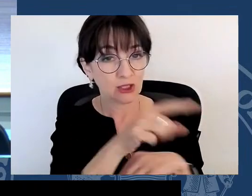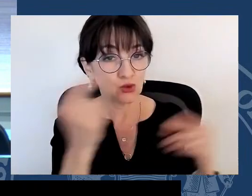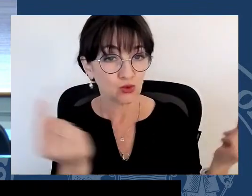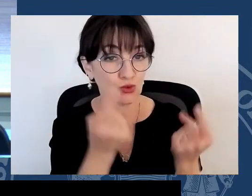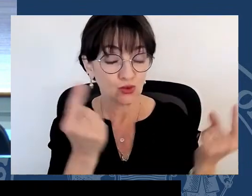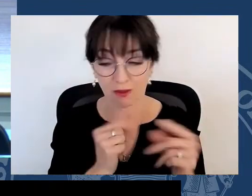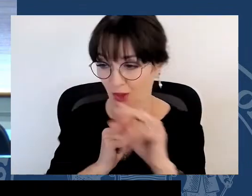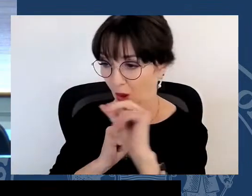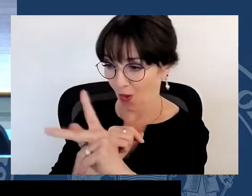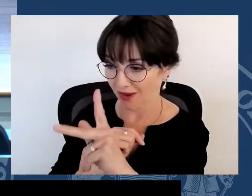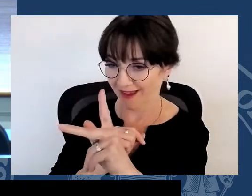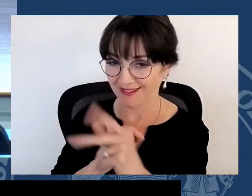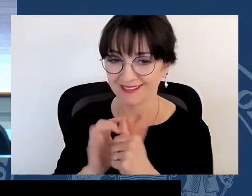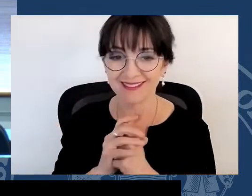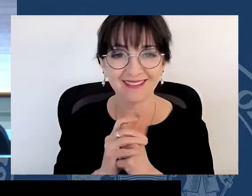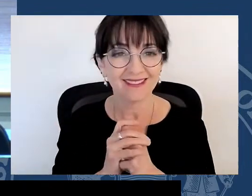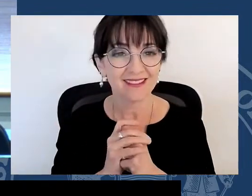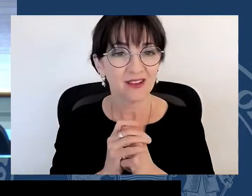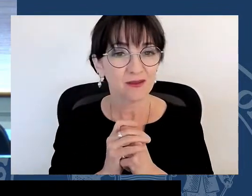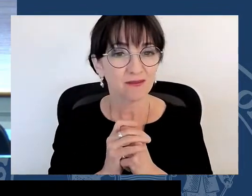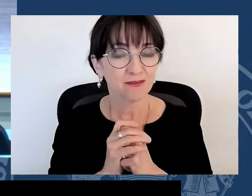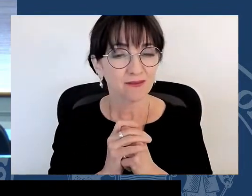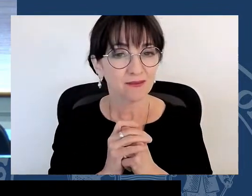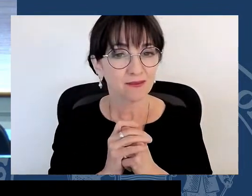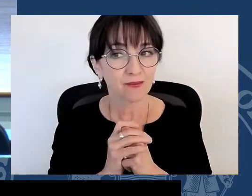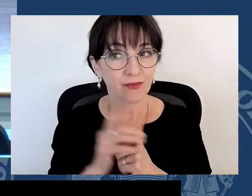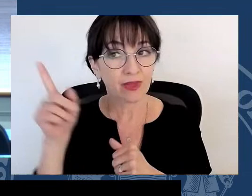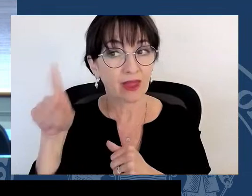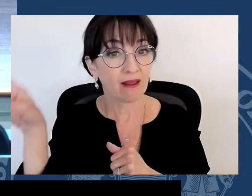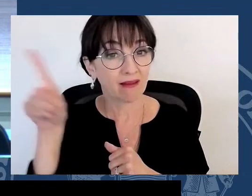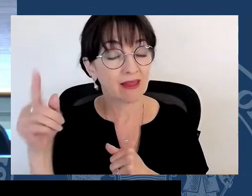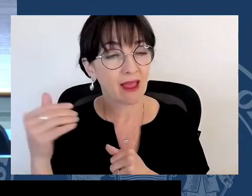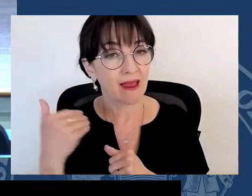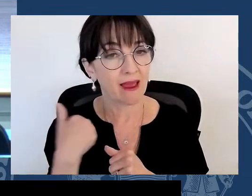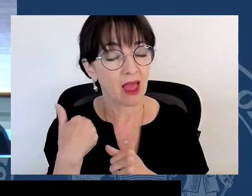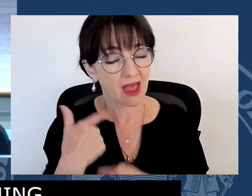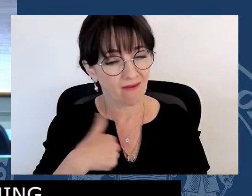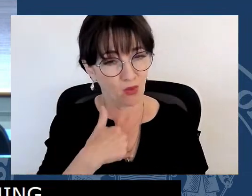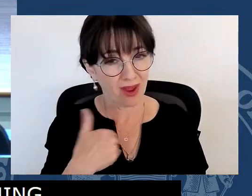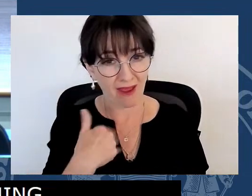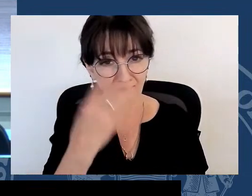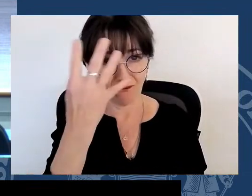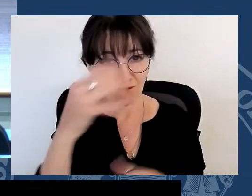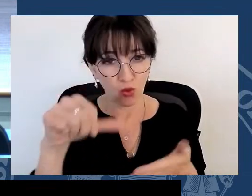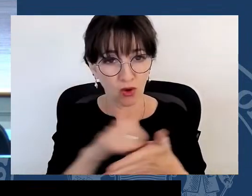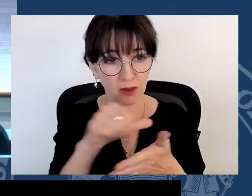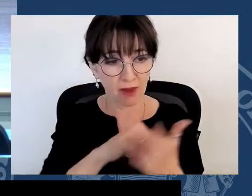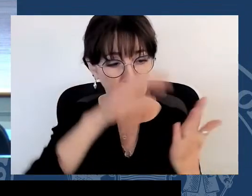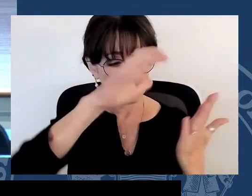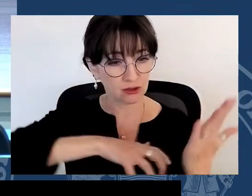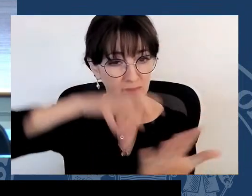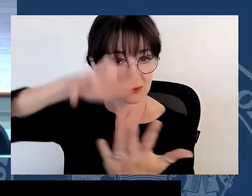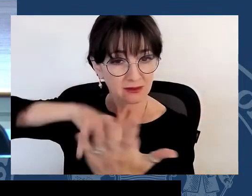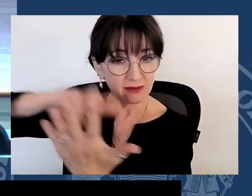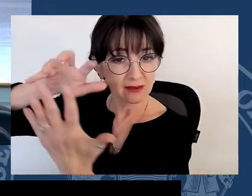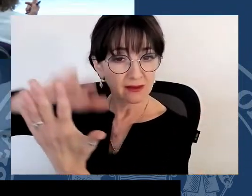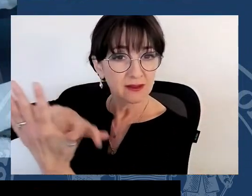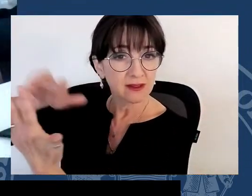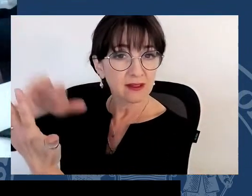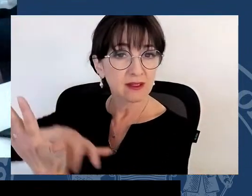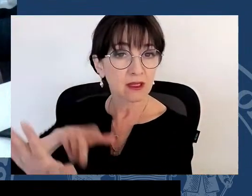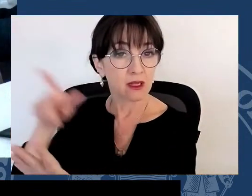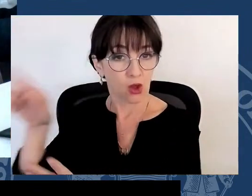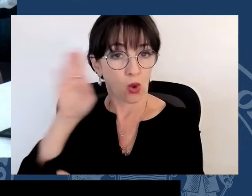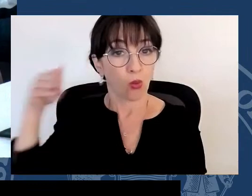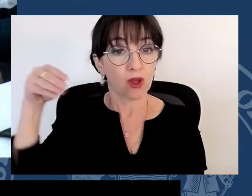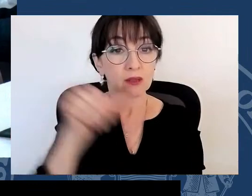Okay. Because they have, I think we had like 4 pages of what they would pay just for